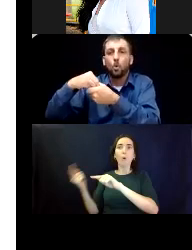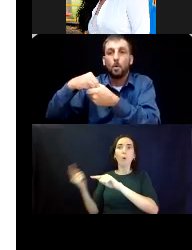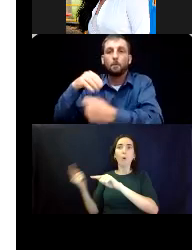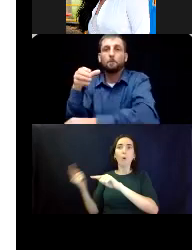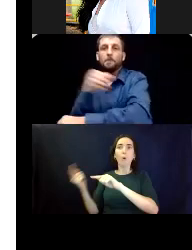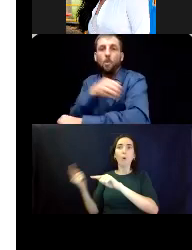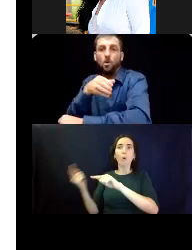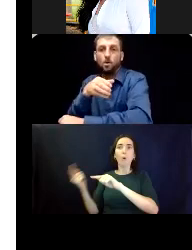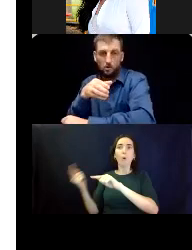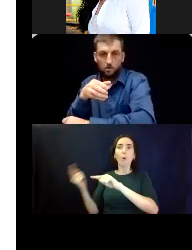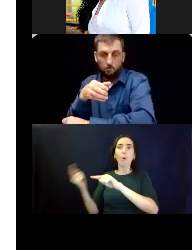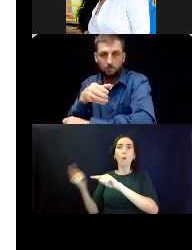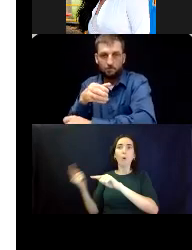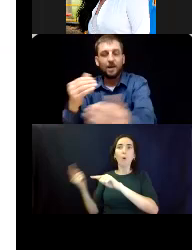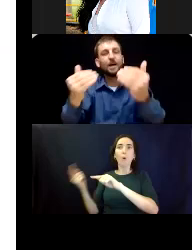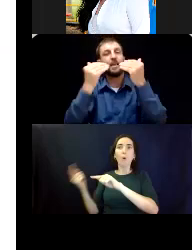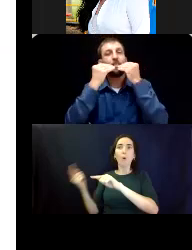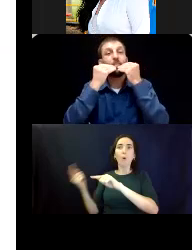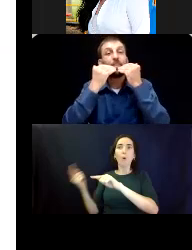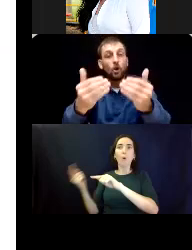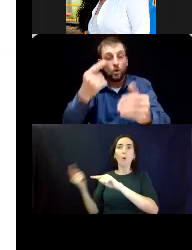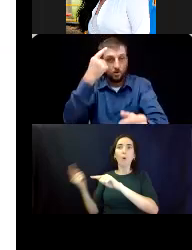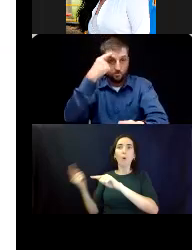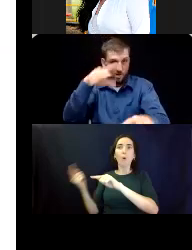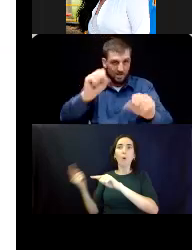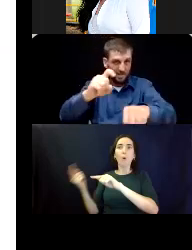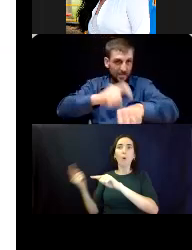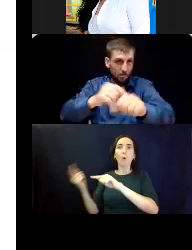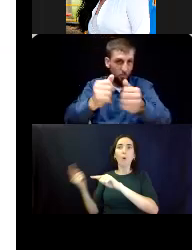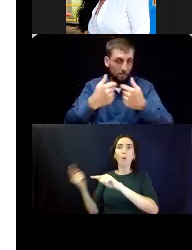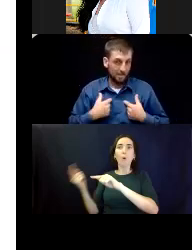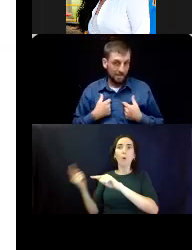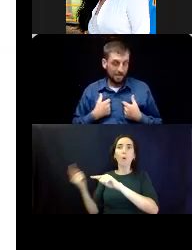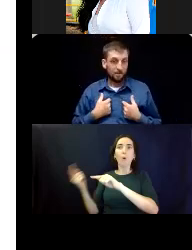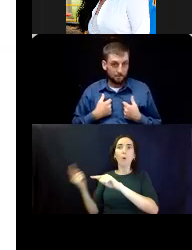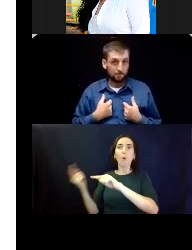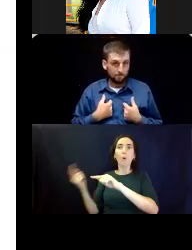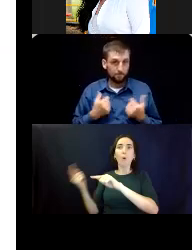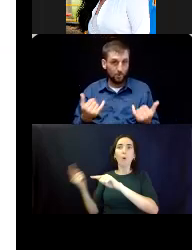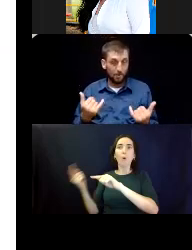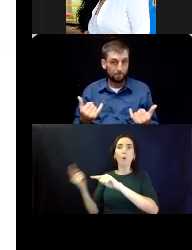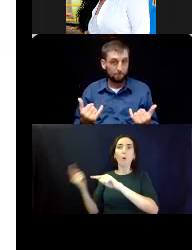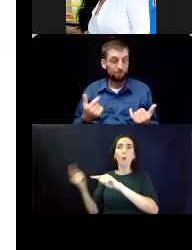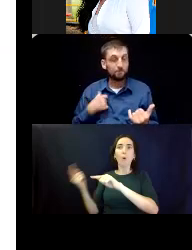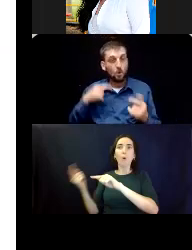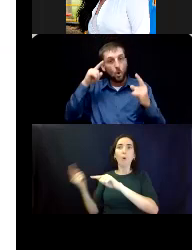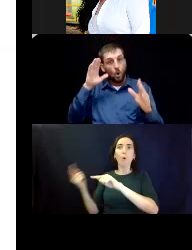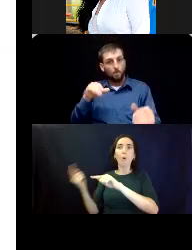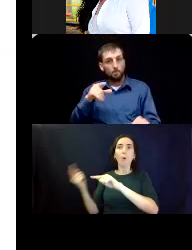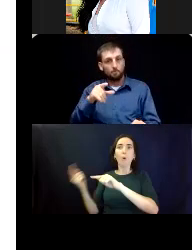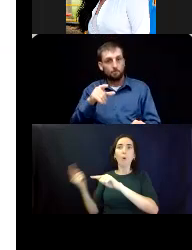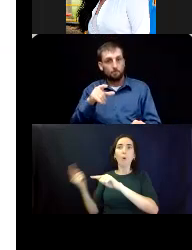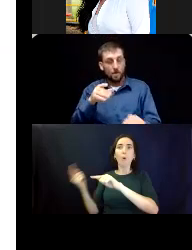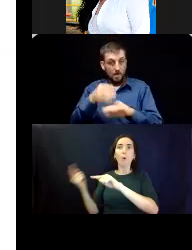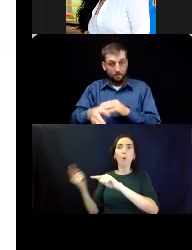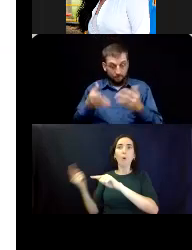I want to thank you for spending this time with me today. My hope is that you walk away with a greater understanding of